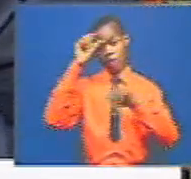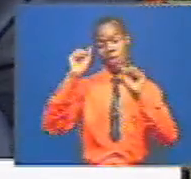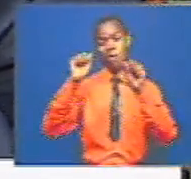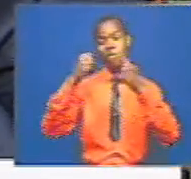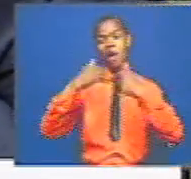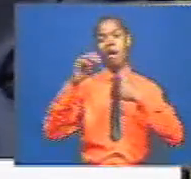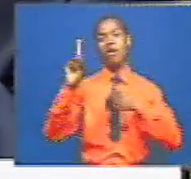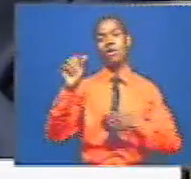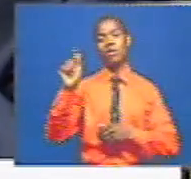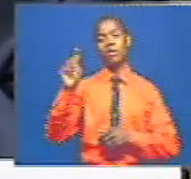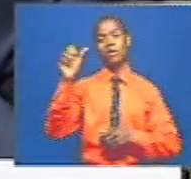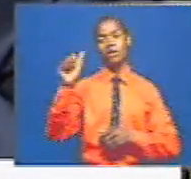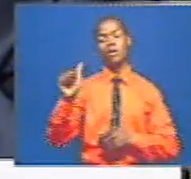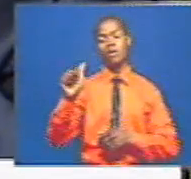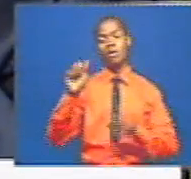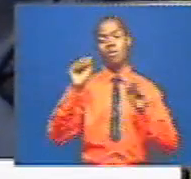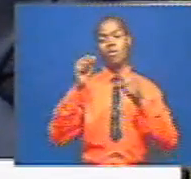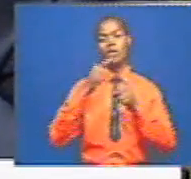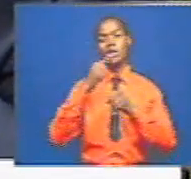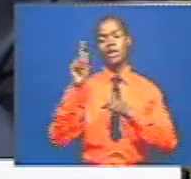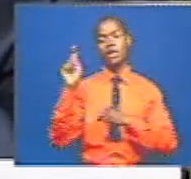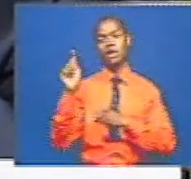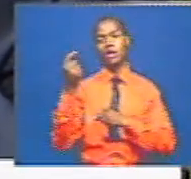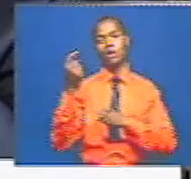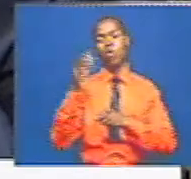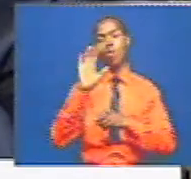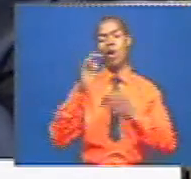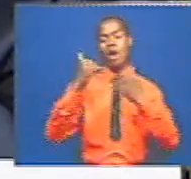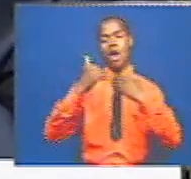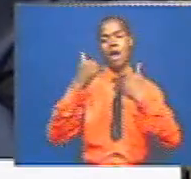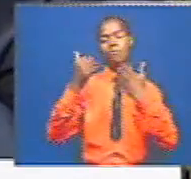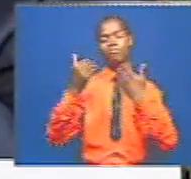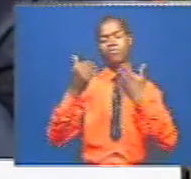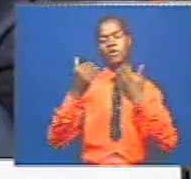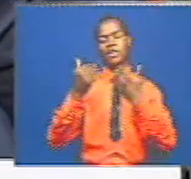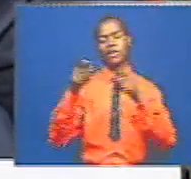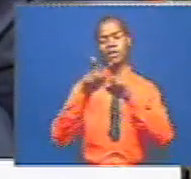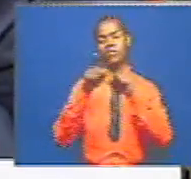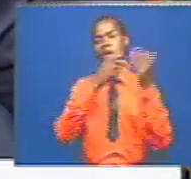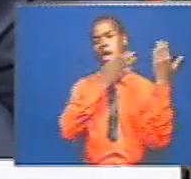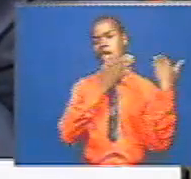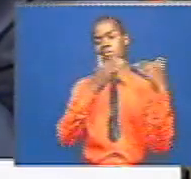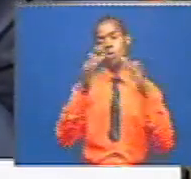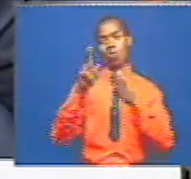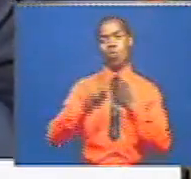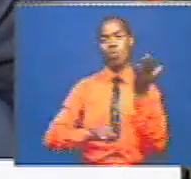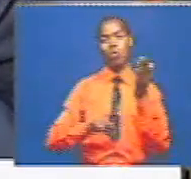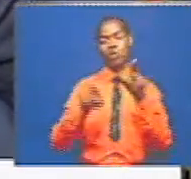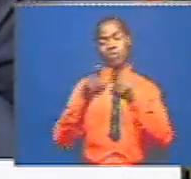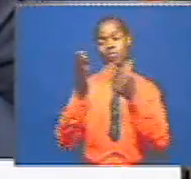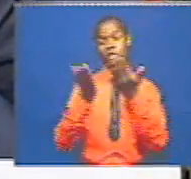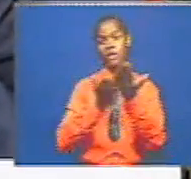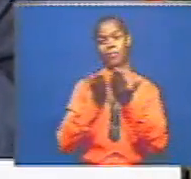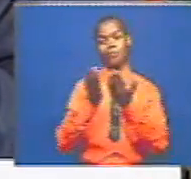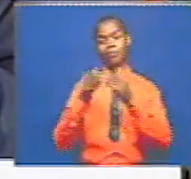data. Mm-hmm. We'll tell Kenyans how much water we have, mm-hmm. what we are expecting, what mm-hmm. we have on the surface, mm-hmm.